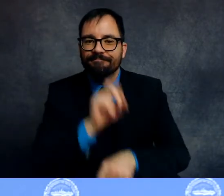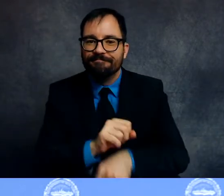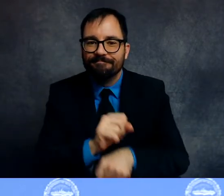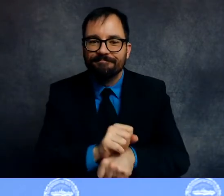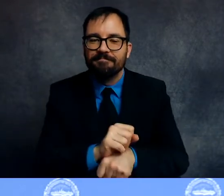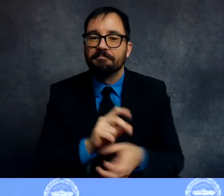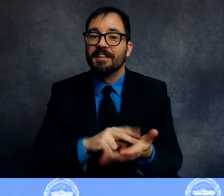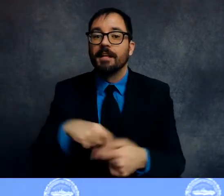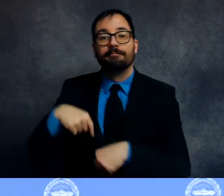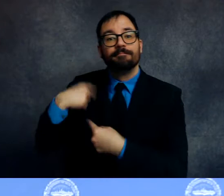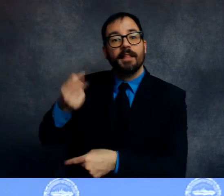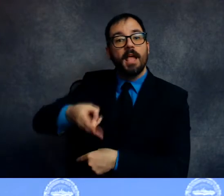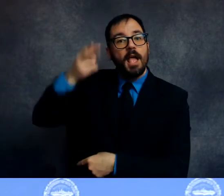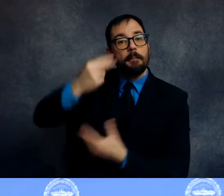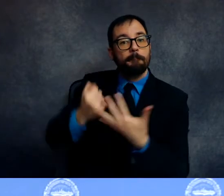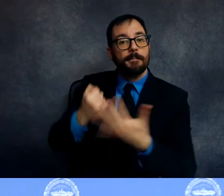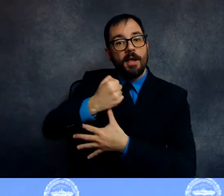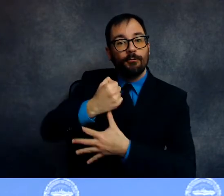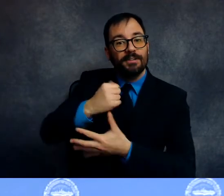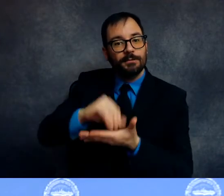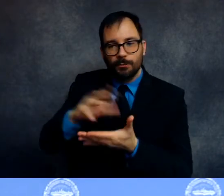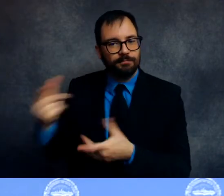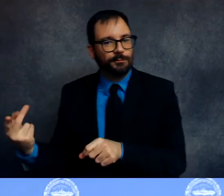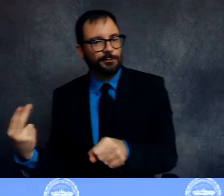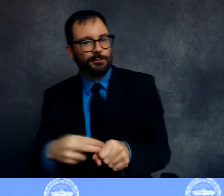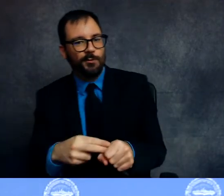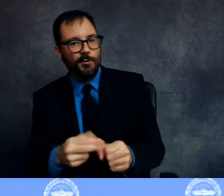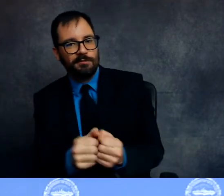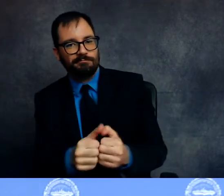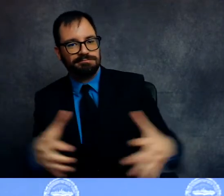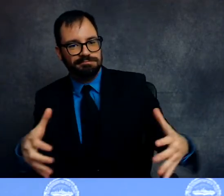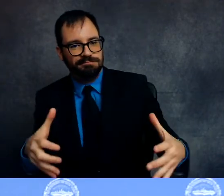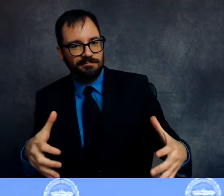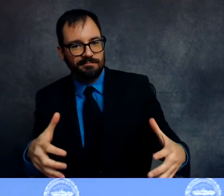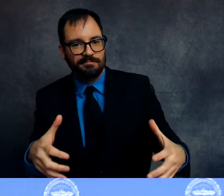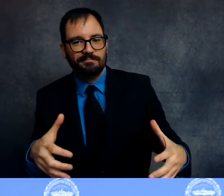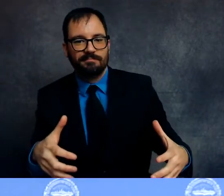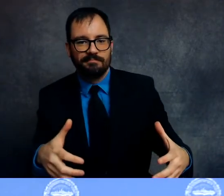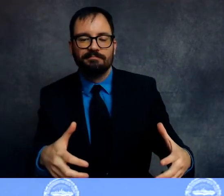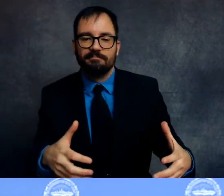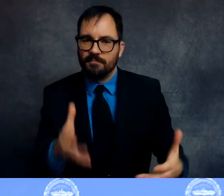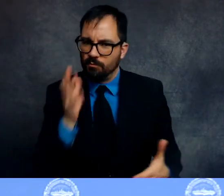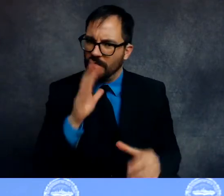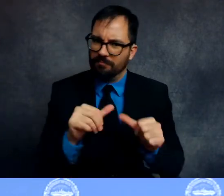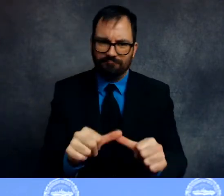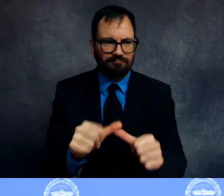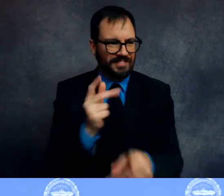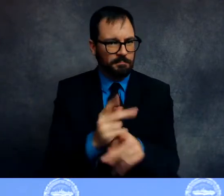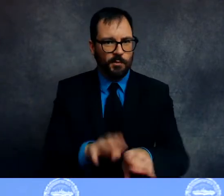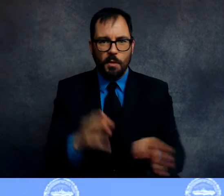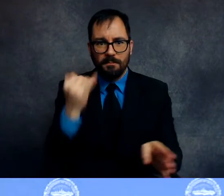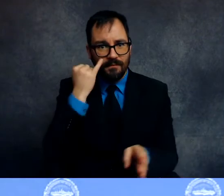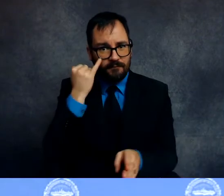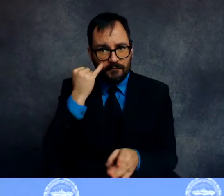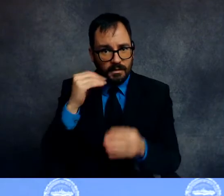in. They joined the high-priority students who have been in school since the fall. We'll continue to bring